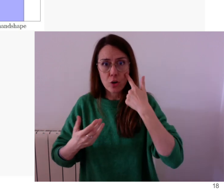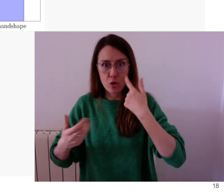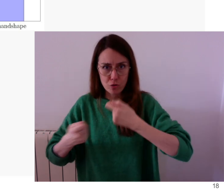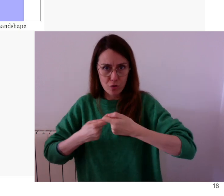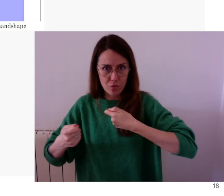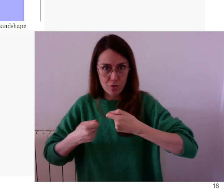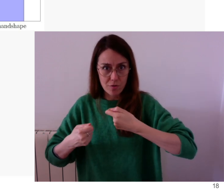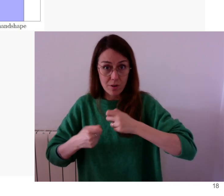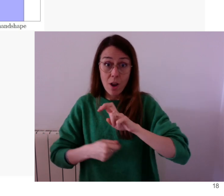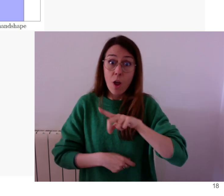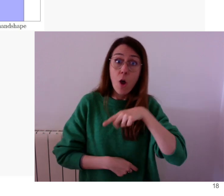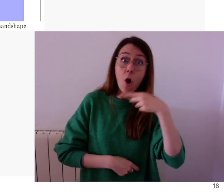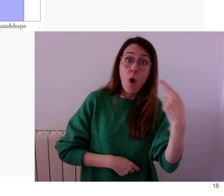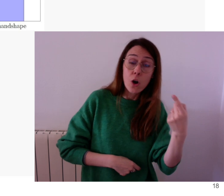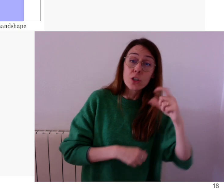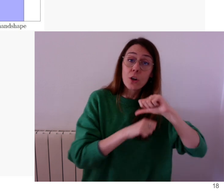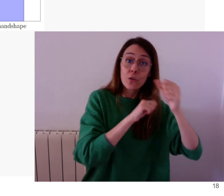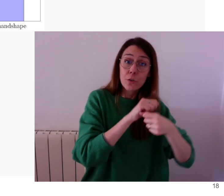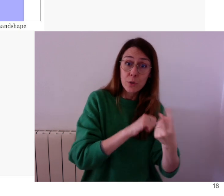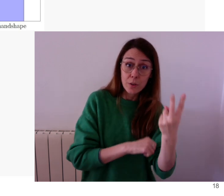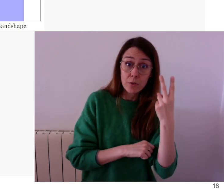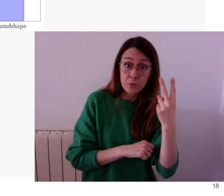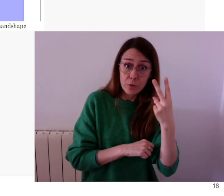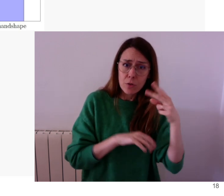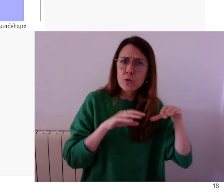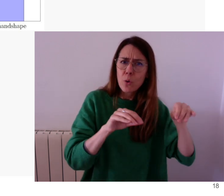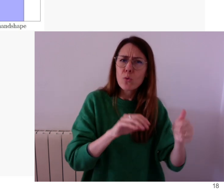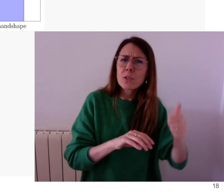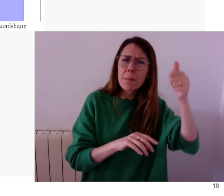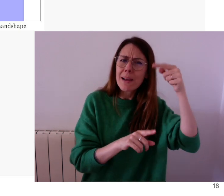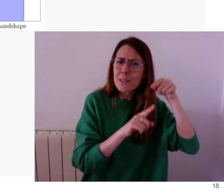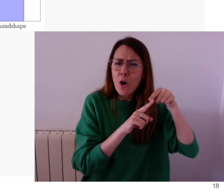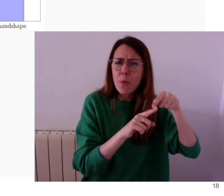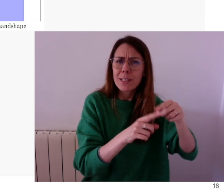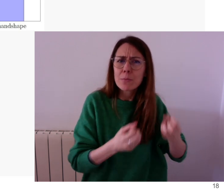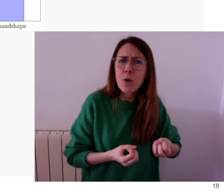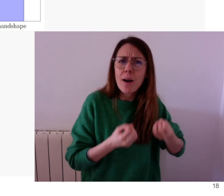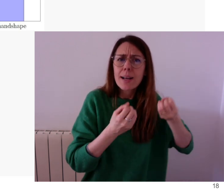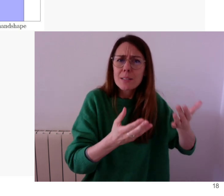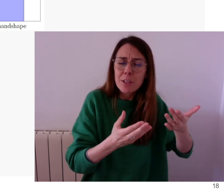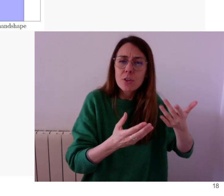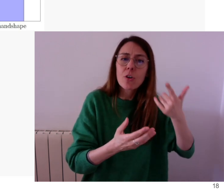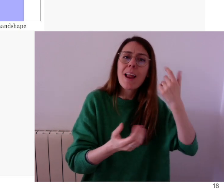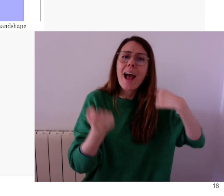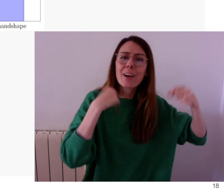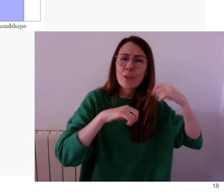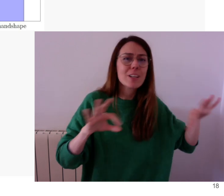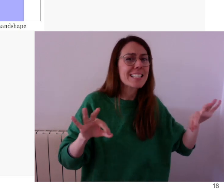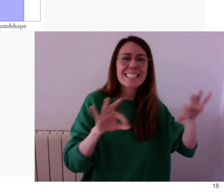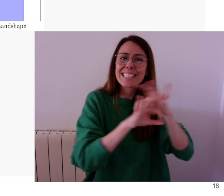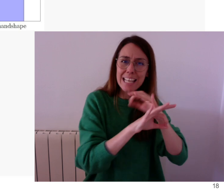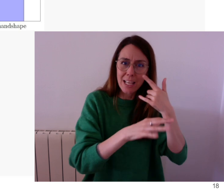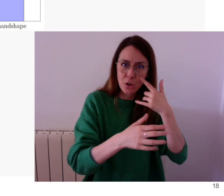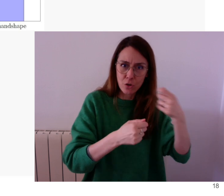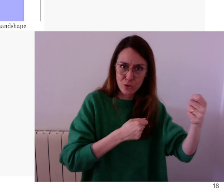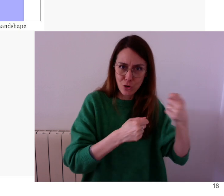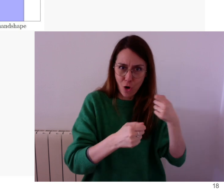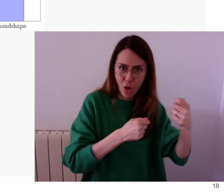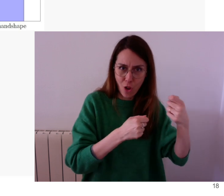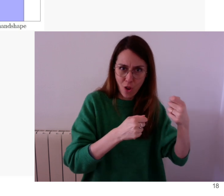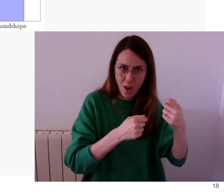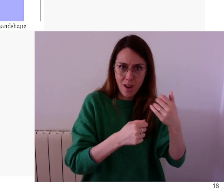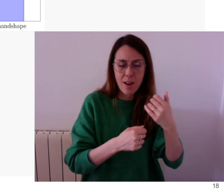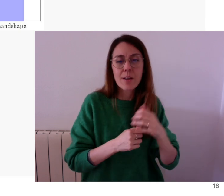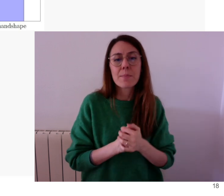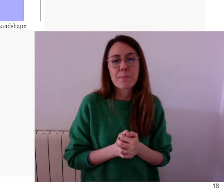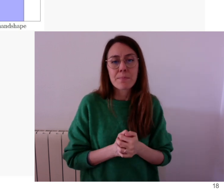more for controlled actions, as we can see in violet in the graph, while the two handshape is used